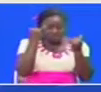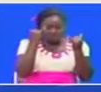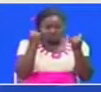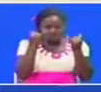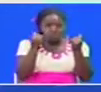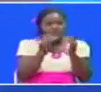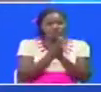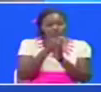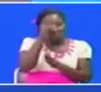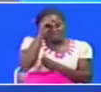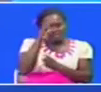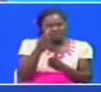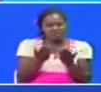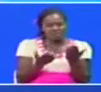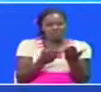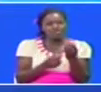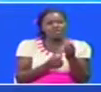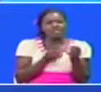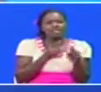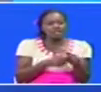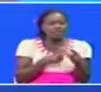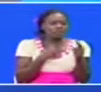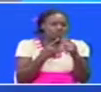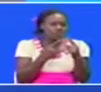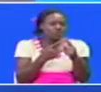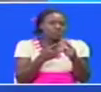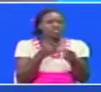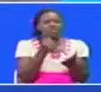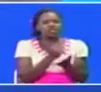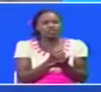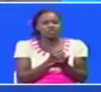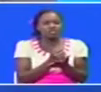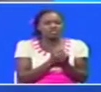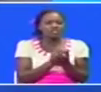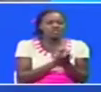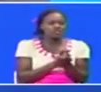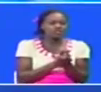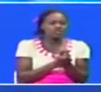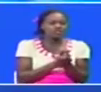can just expound on them. When you talk about abuse of office, what is that all about? All right.